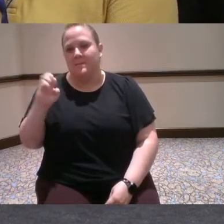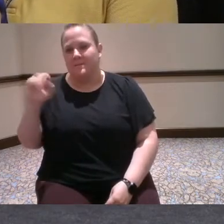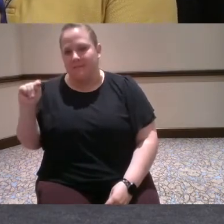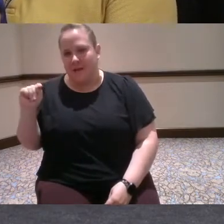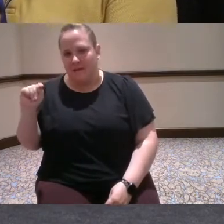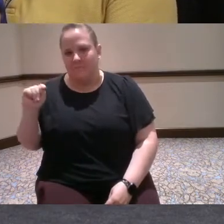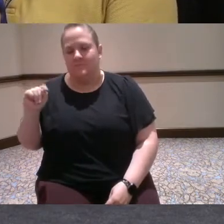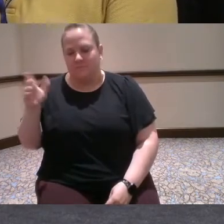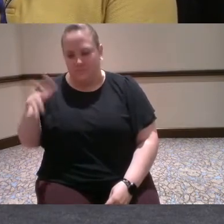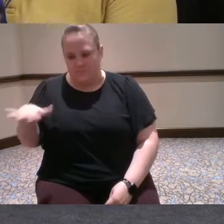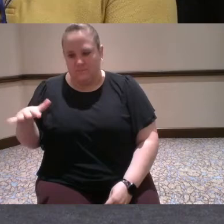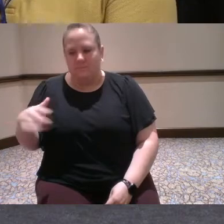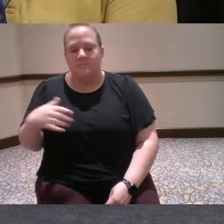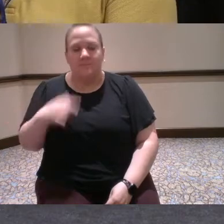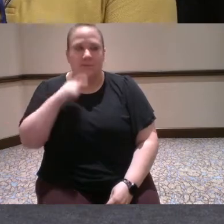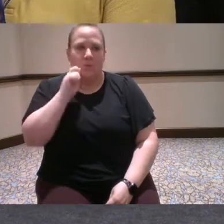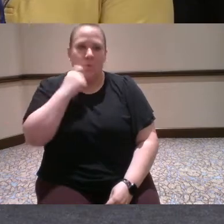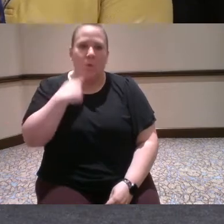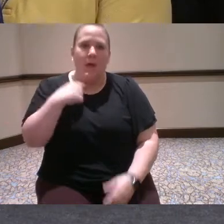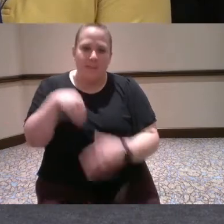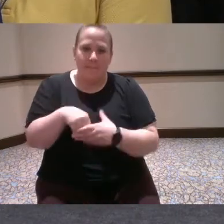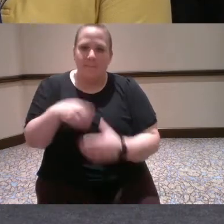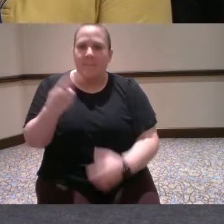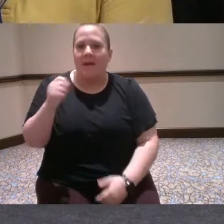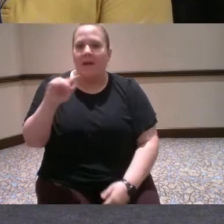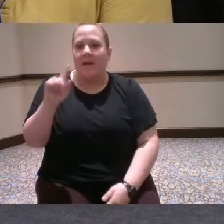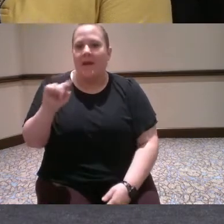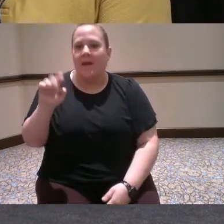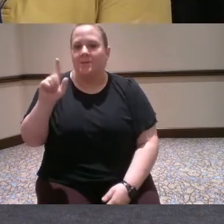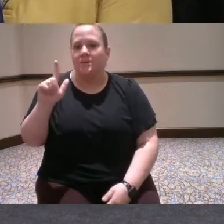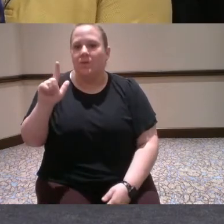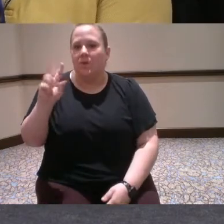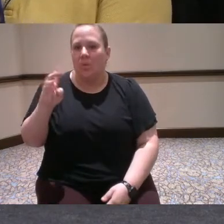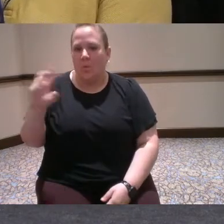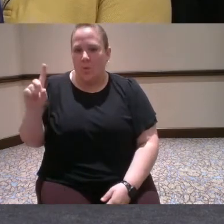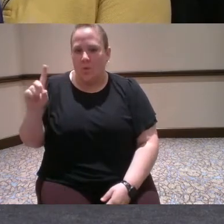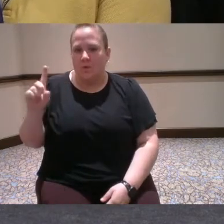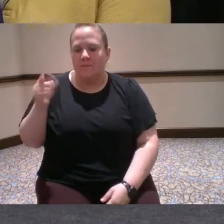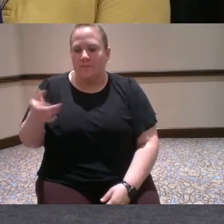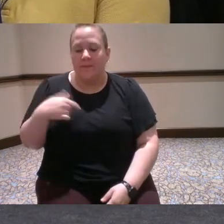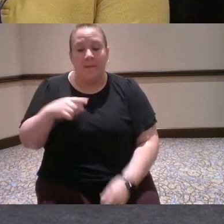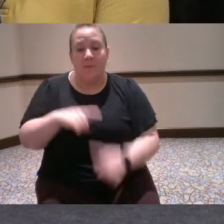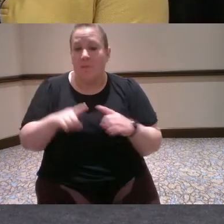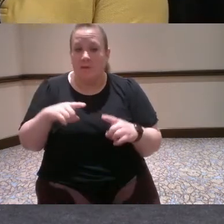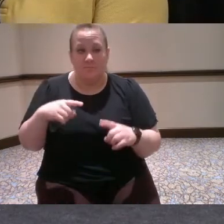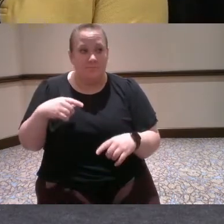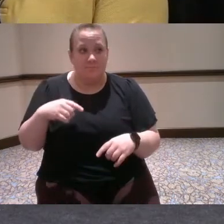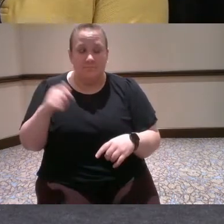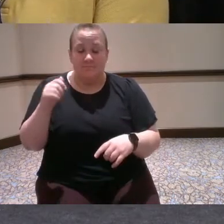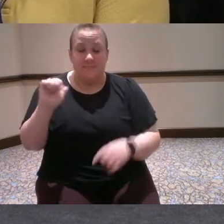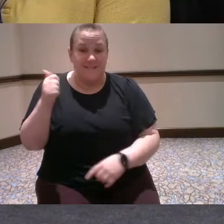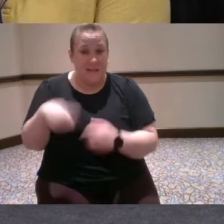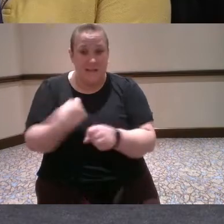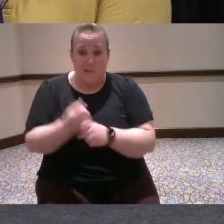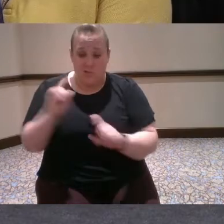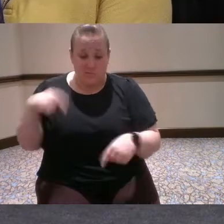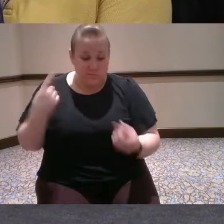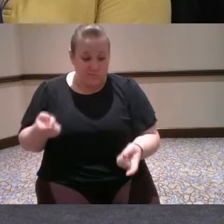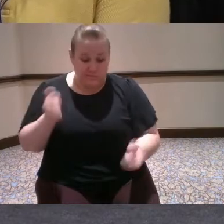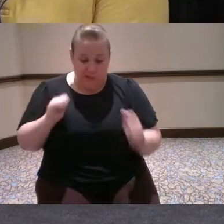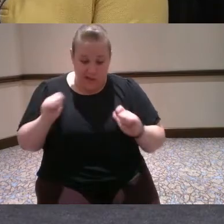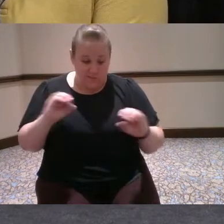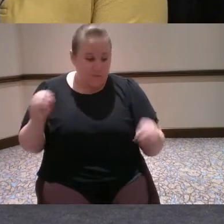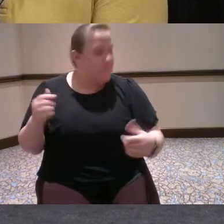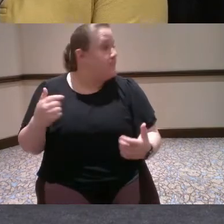So it's cool that I'm in Hazelwood right now, you know, too. But yeah, I haven't acted in 10 years. I am an actress